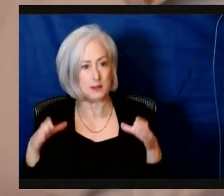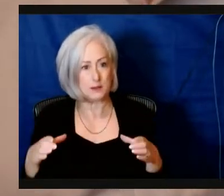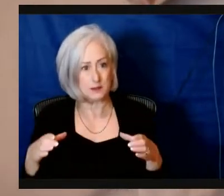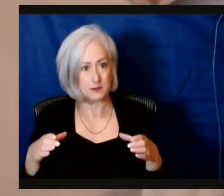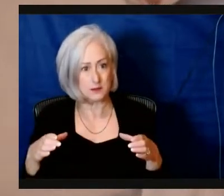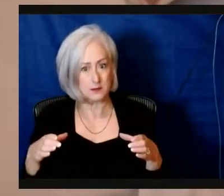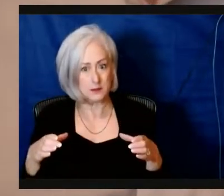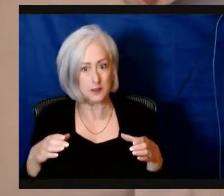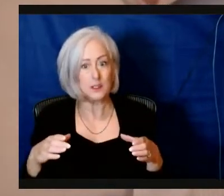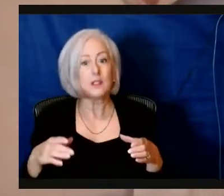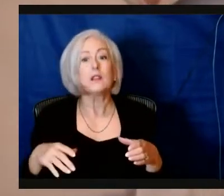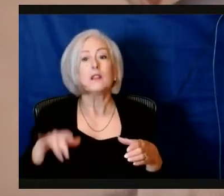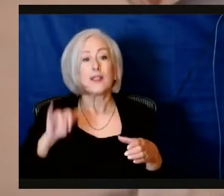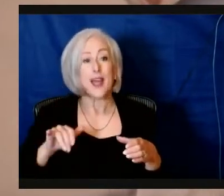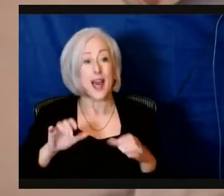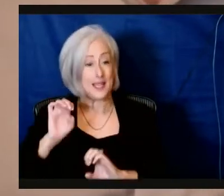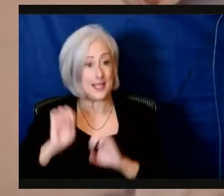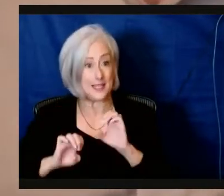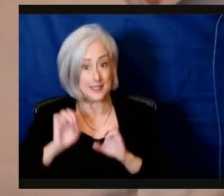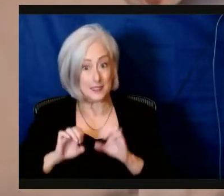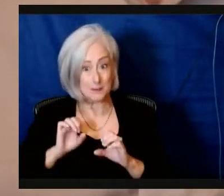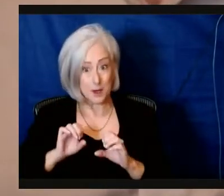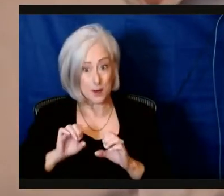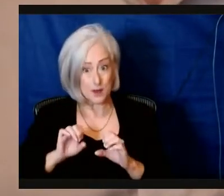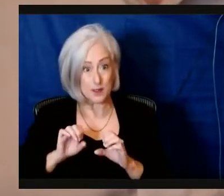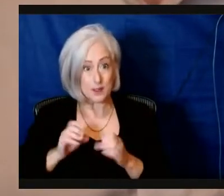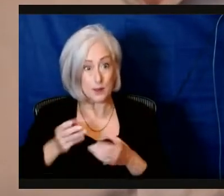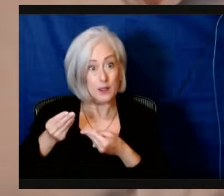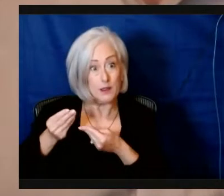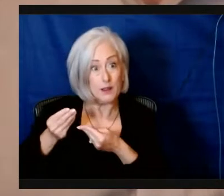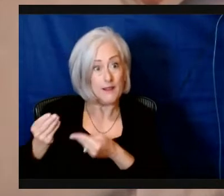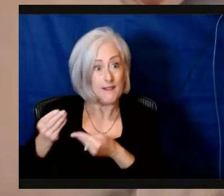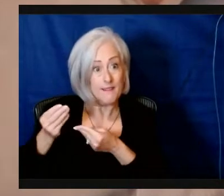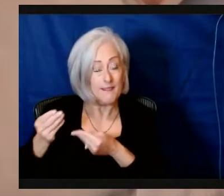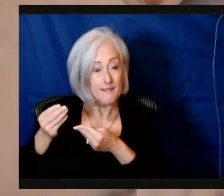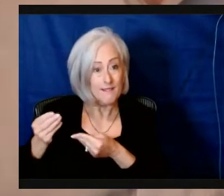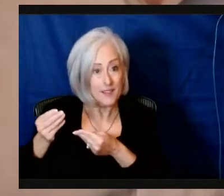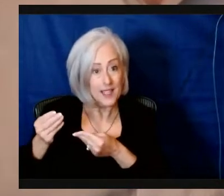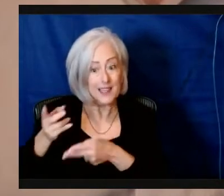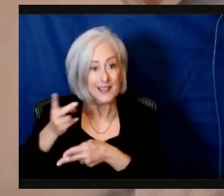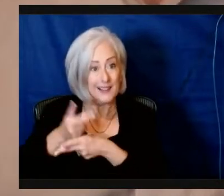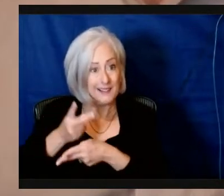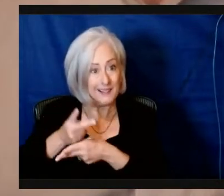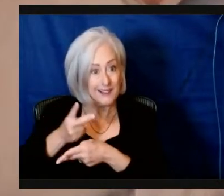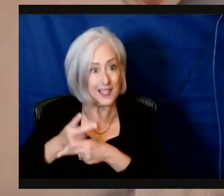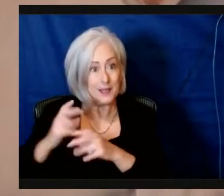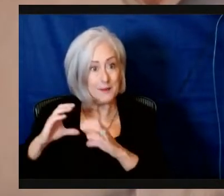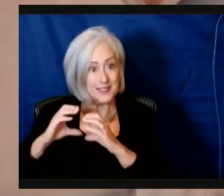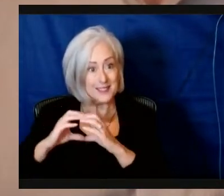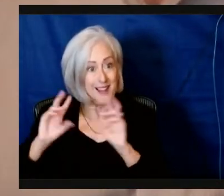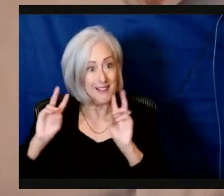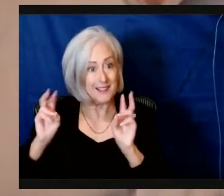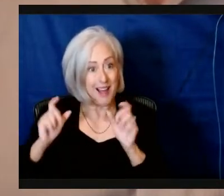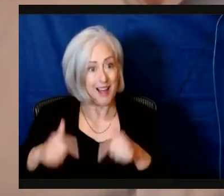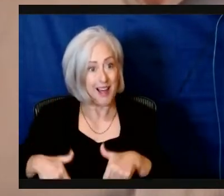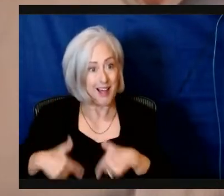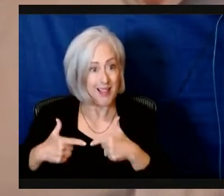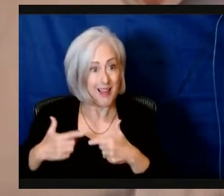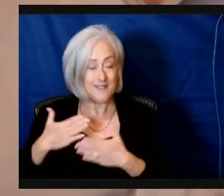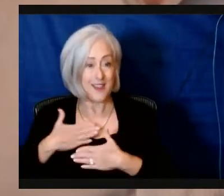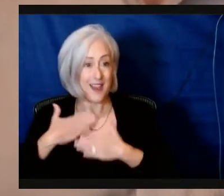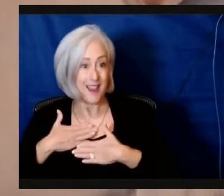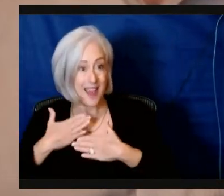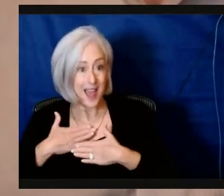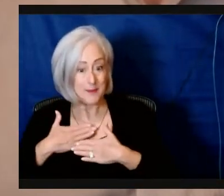fully automated, where we were able to feed the cells, to keep the cells alive and happy, and maintain ambient temperature for